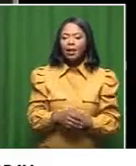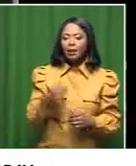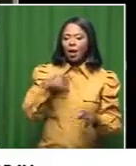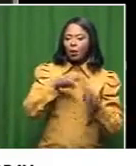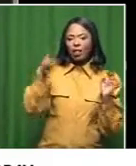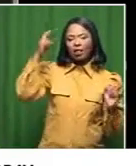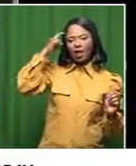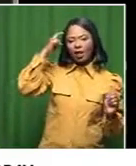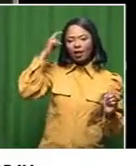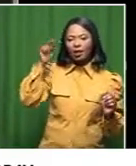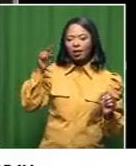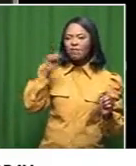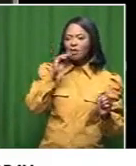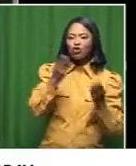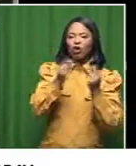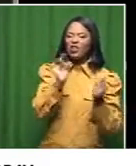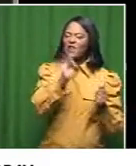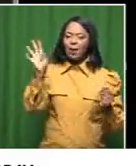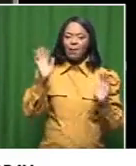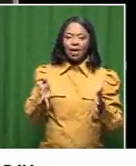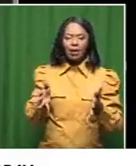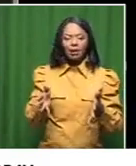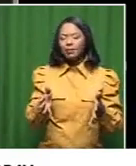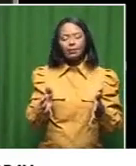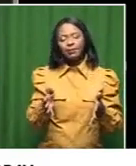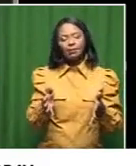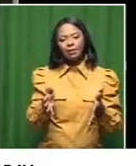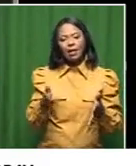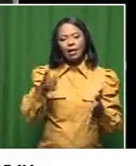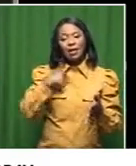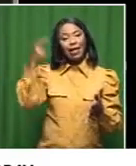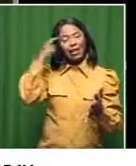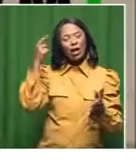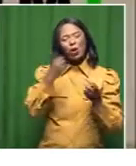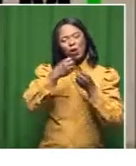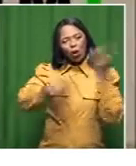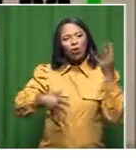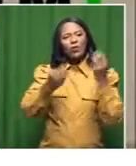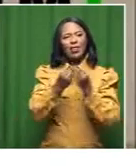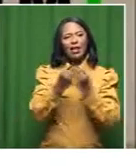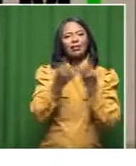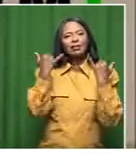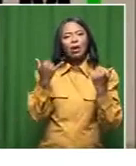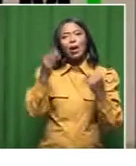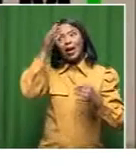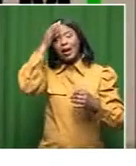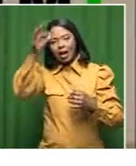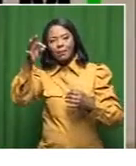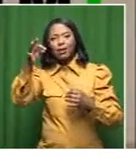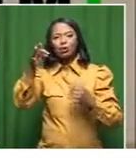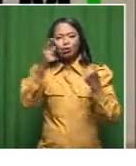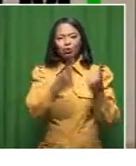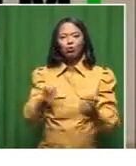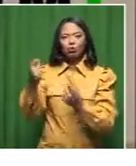there is actually just one solution to that, Sakina. I think there is a number of things that the government will need to be looking